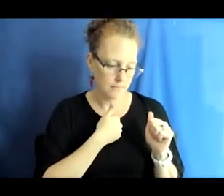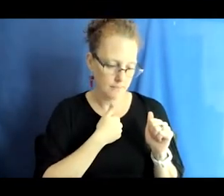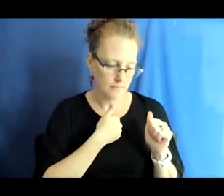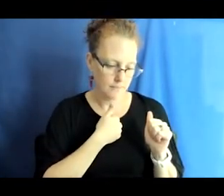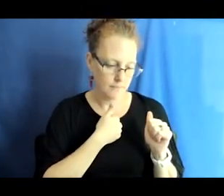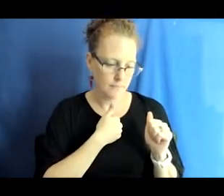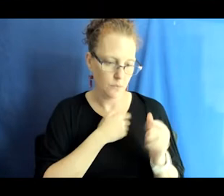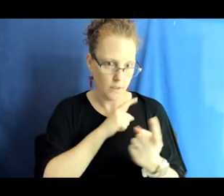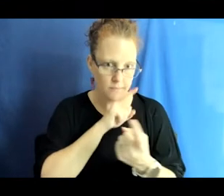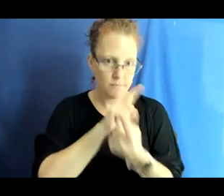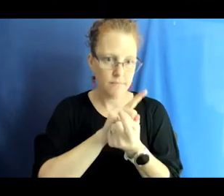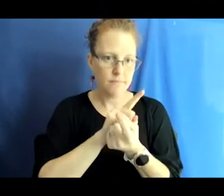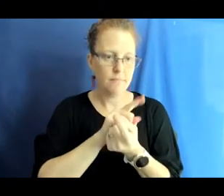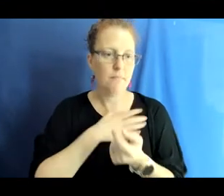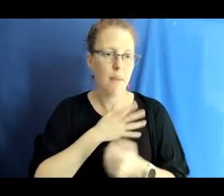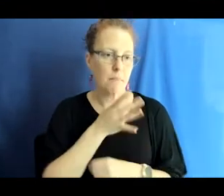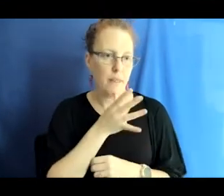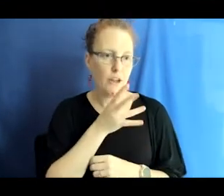I would meet my mother that summer.